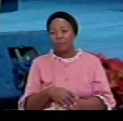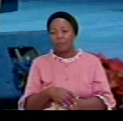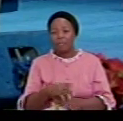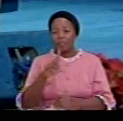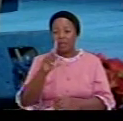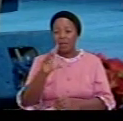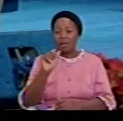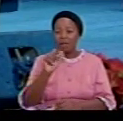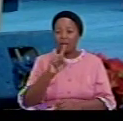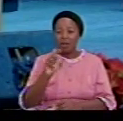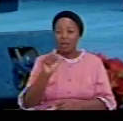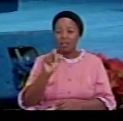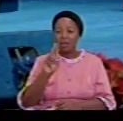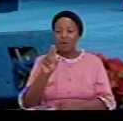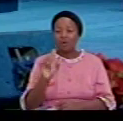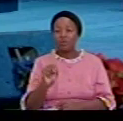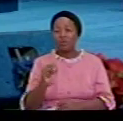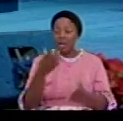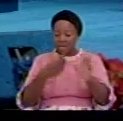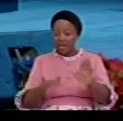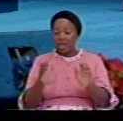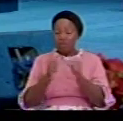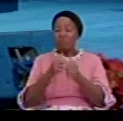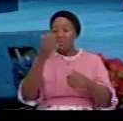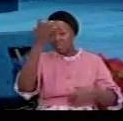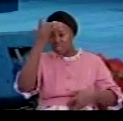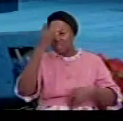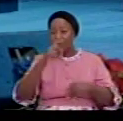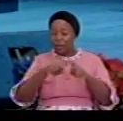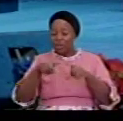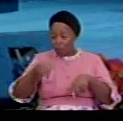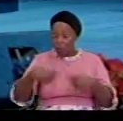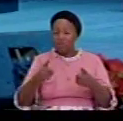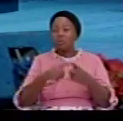Lazarus died with sickness. He went to heaven.